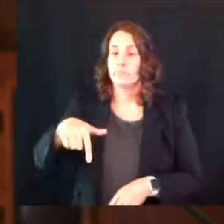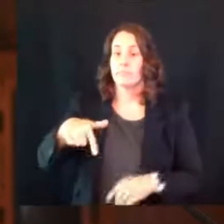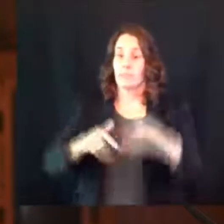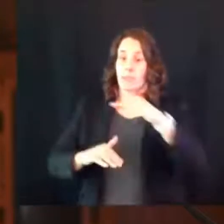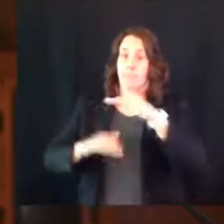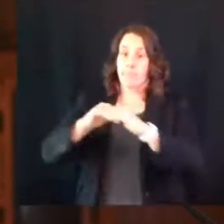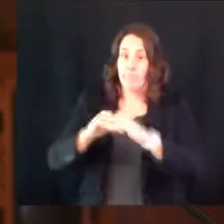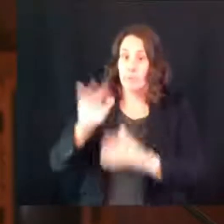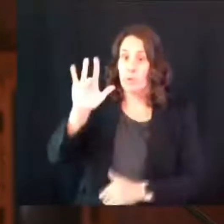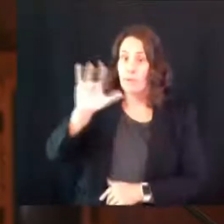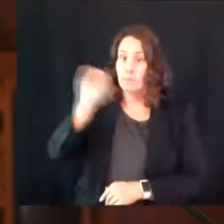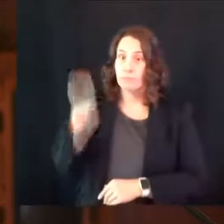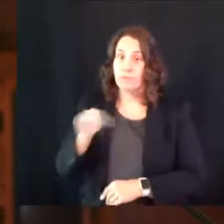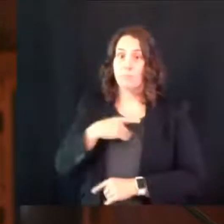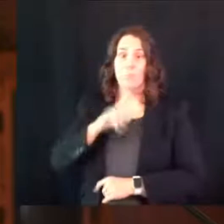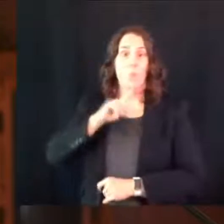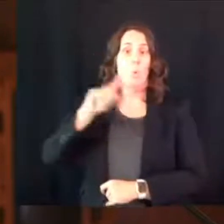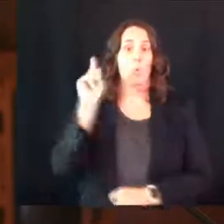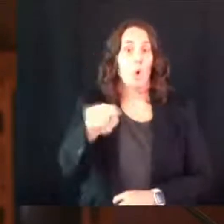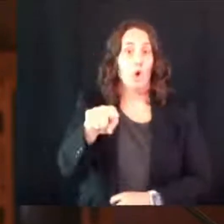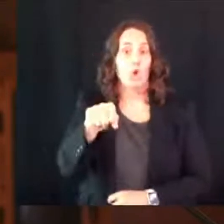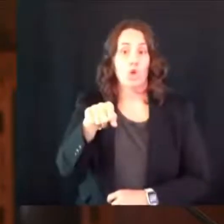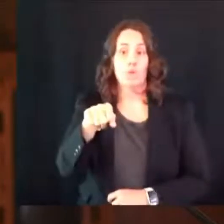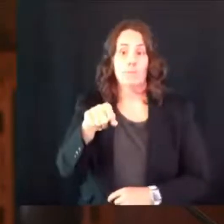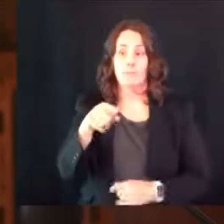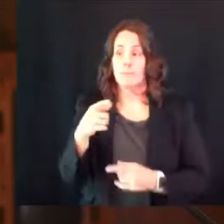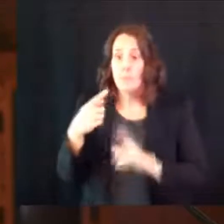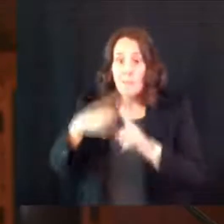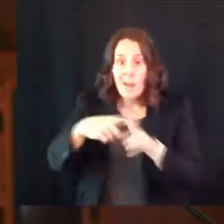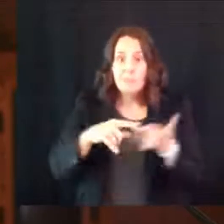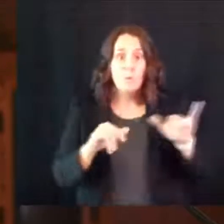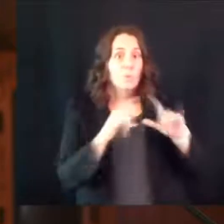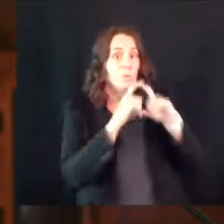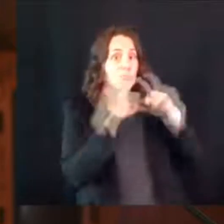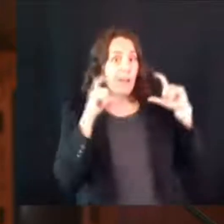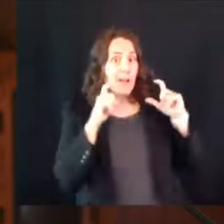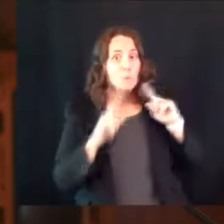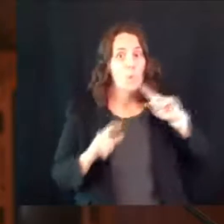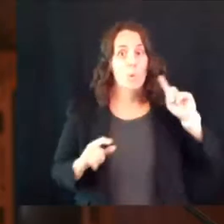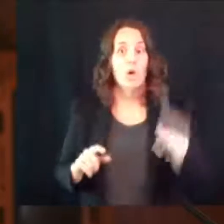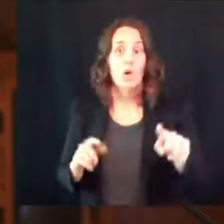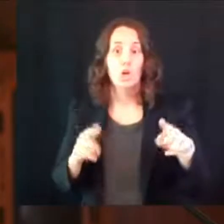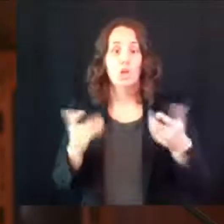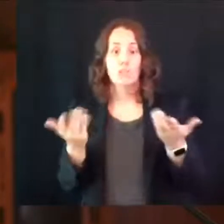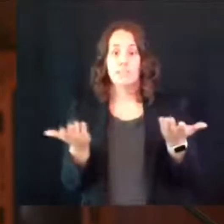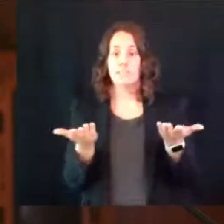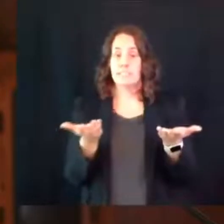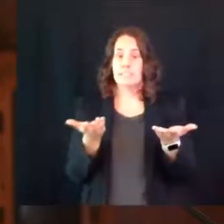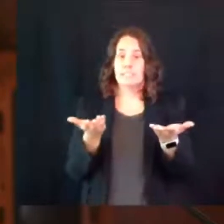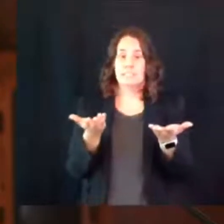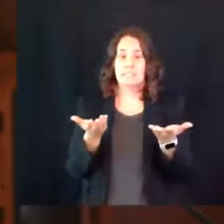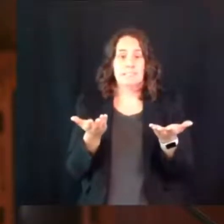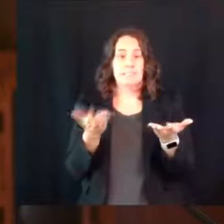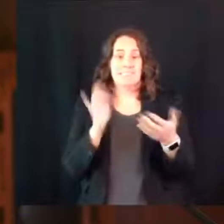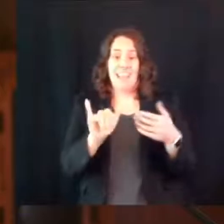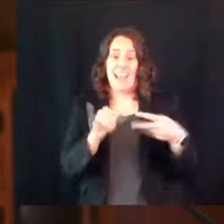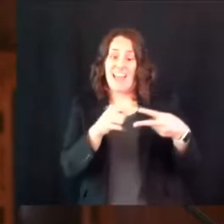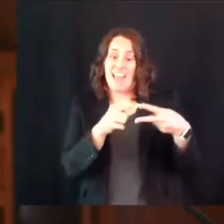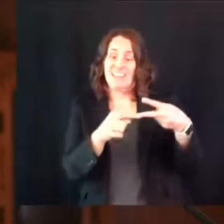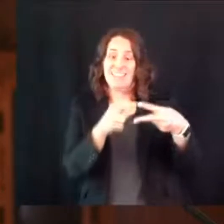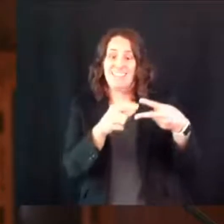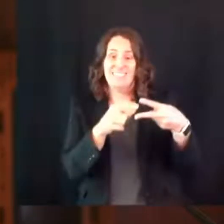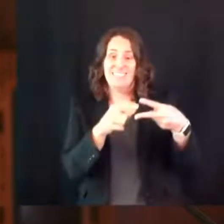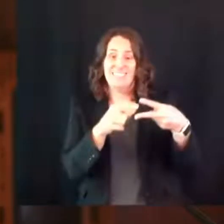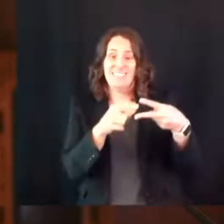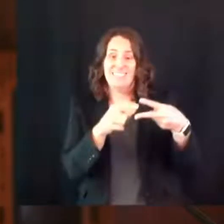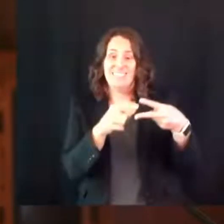local communities can take on top of that, now is the time for us to come together and to get back on the